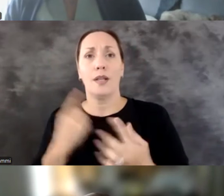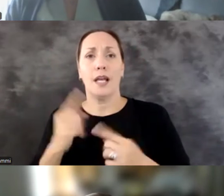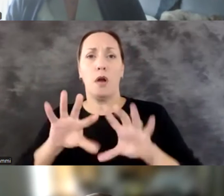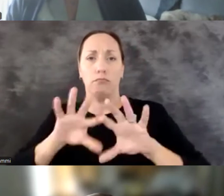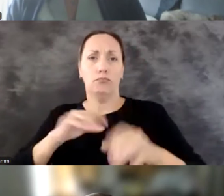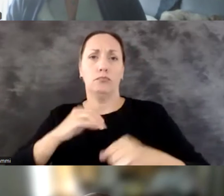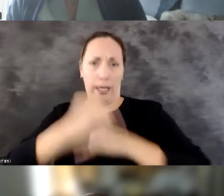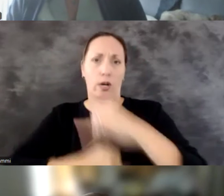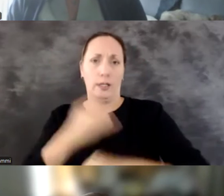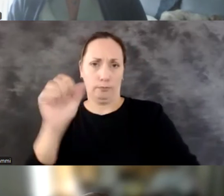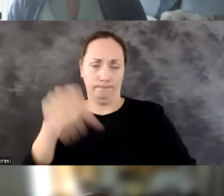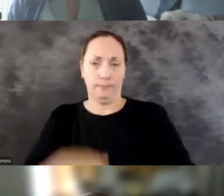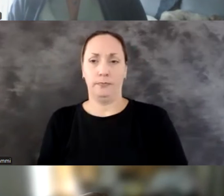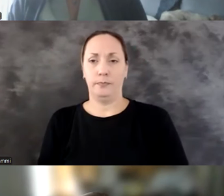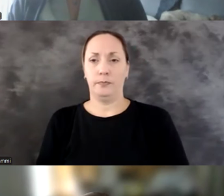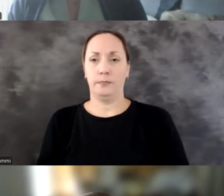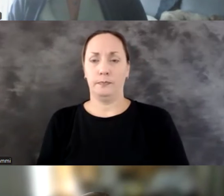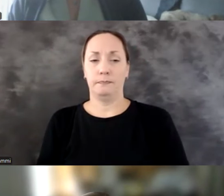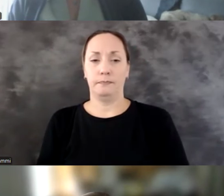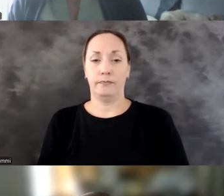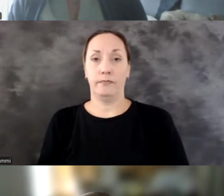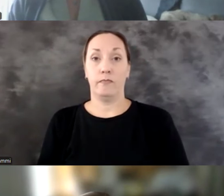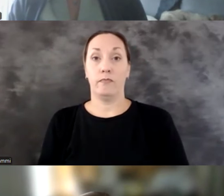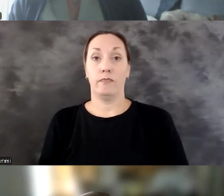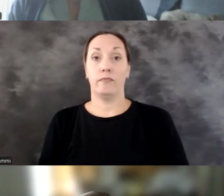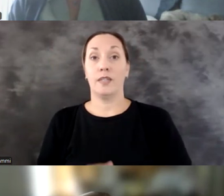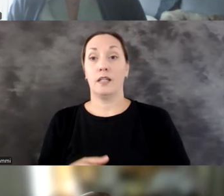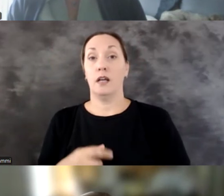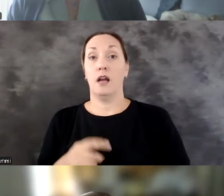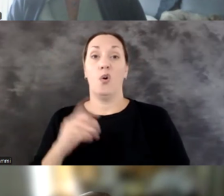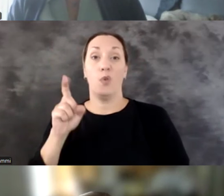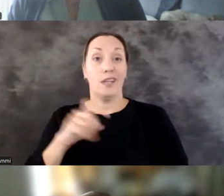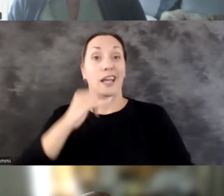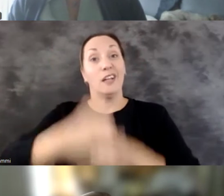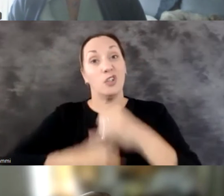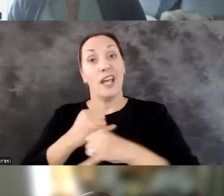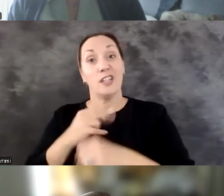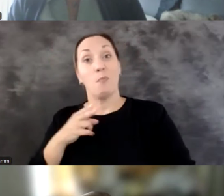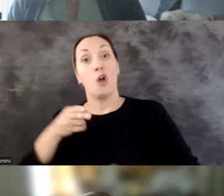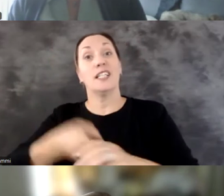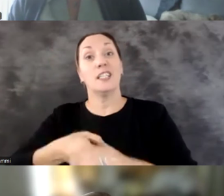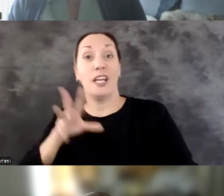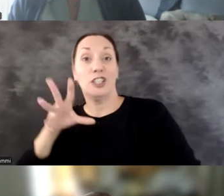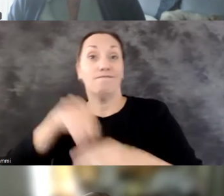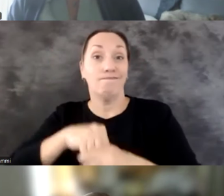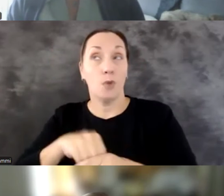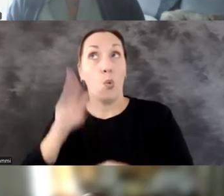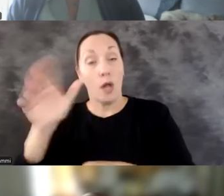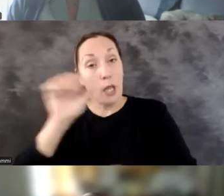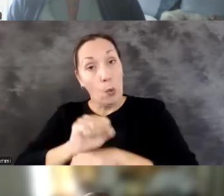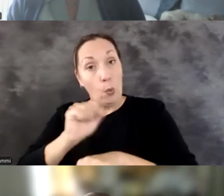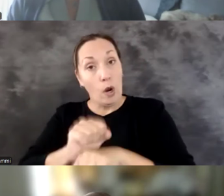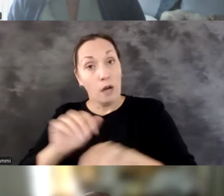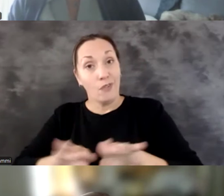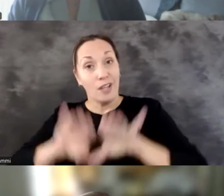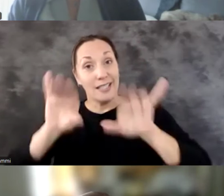is an international effort. Yes. International participation. Will it work for the systems that are there